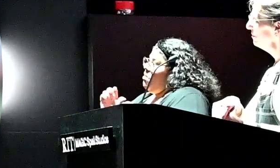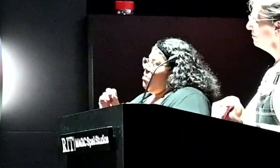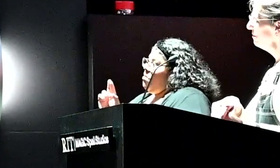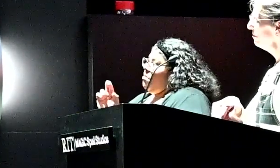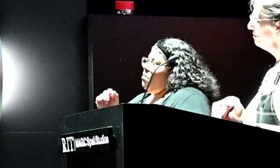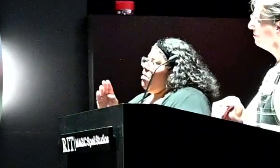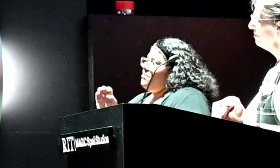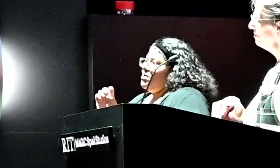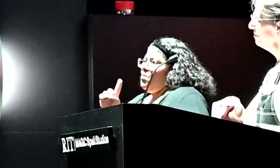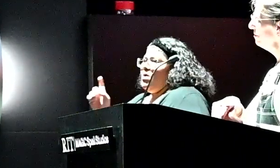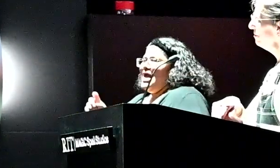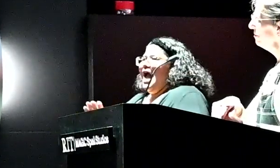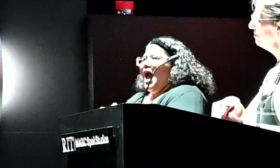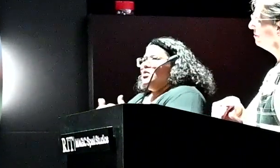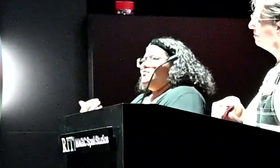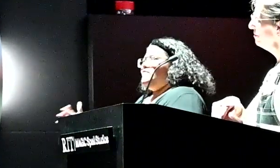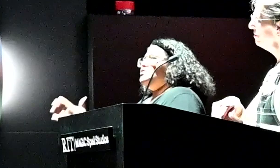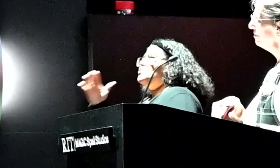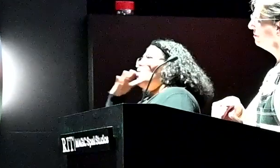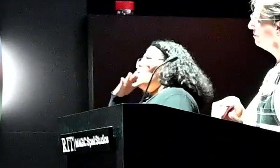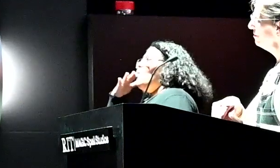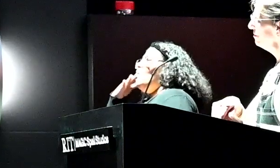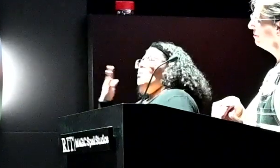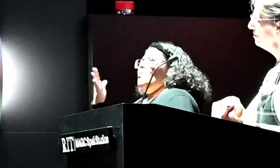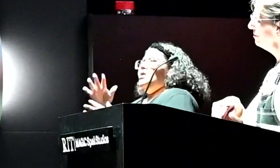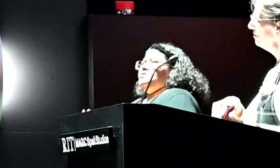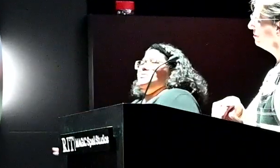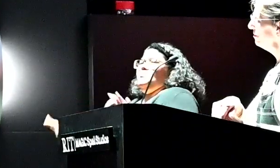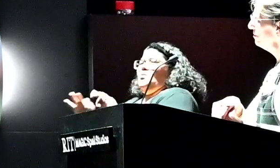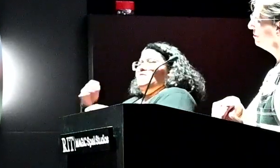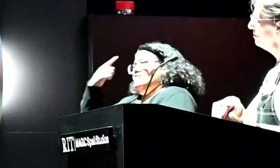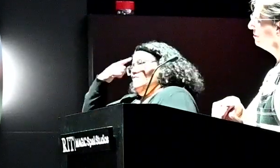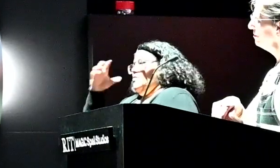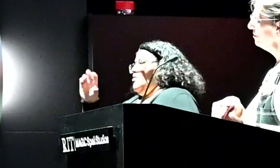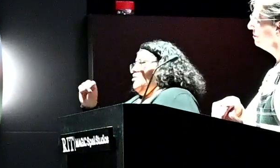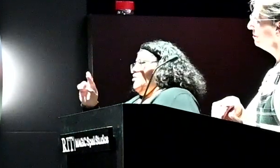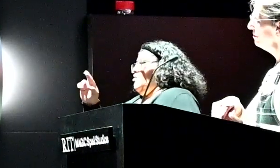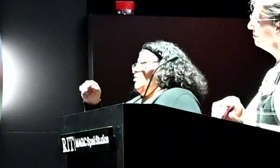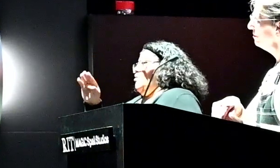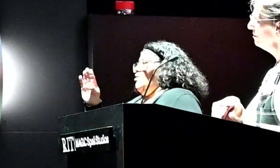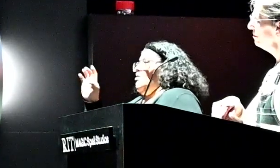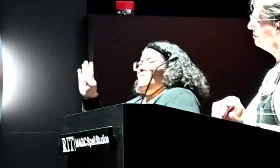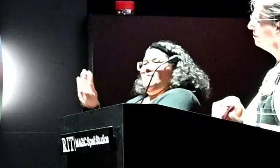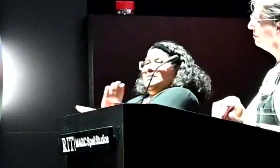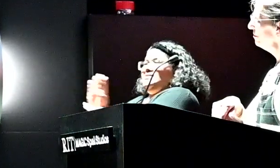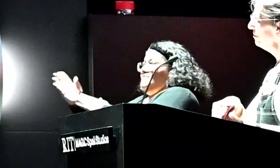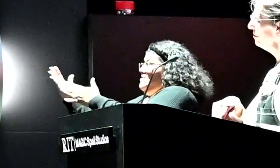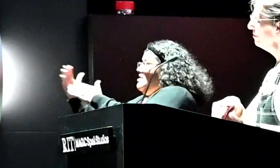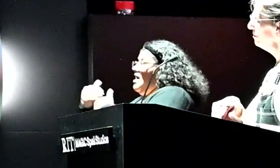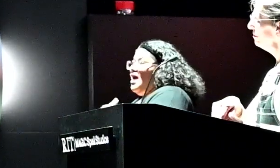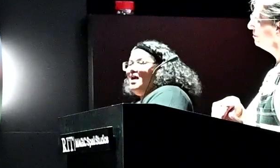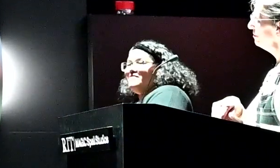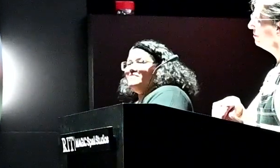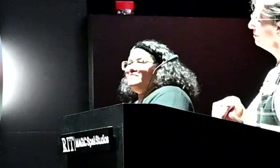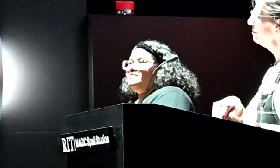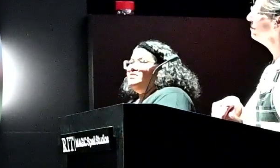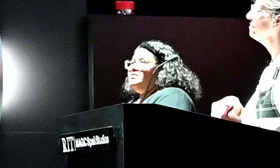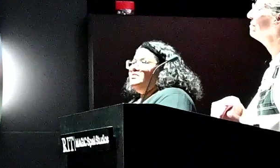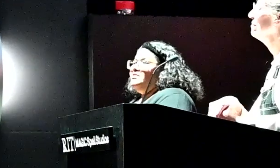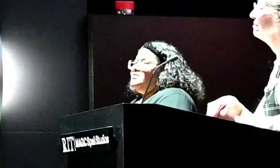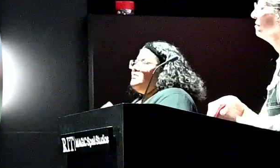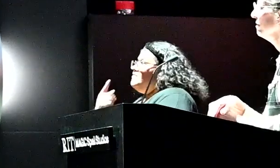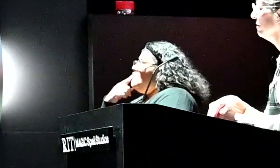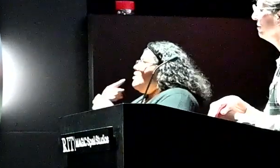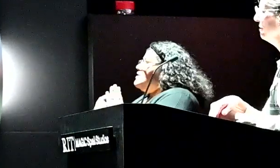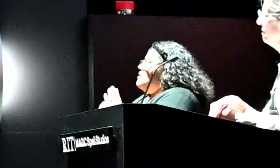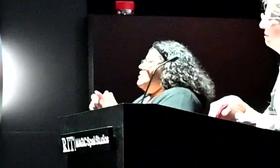So, how do you know that what are things that are important for a corporate to have, like in the stationery? So, for example, if you're working